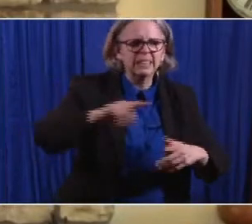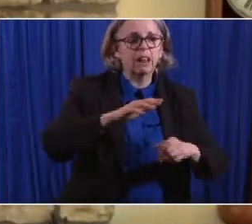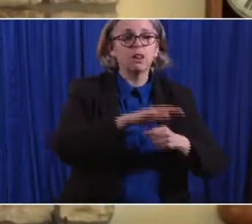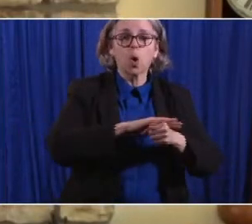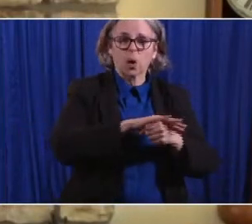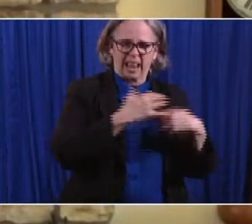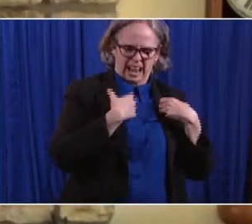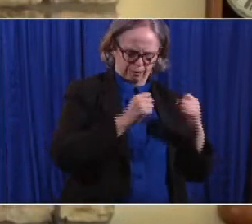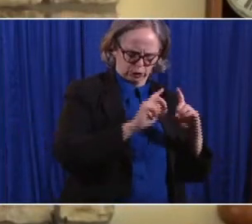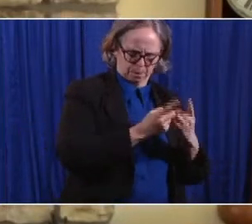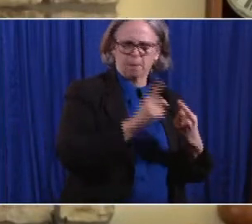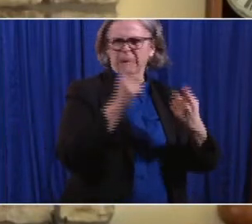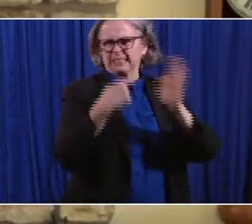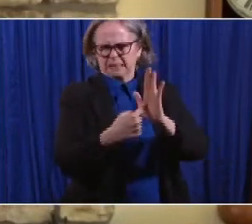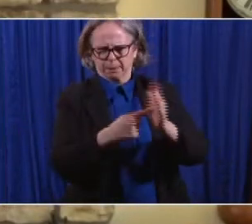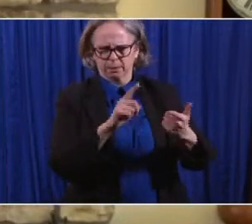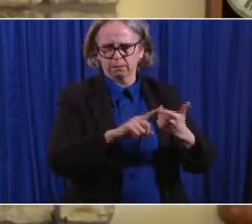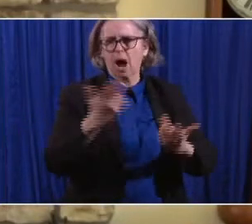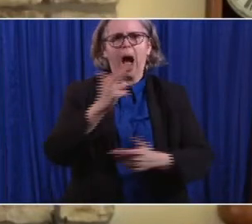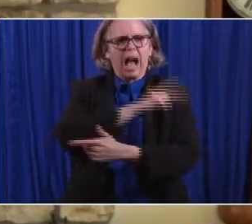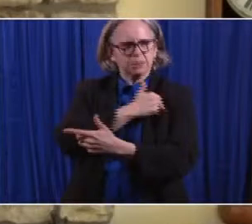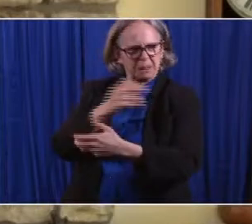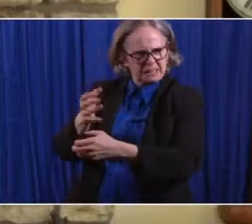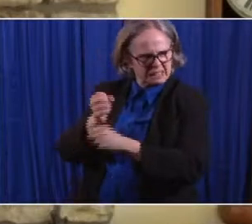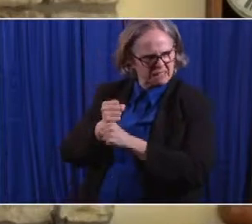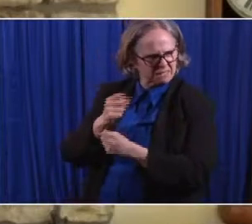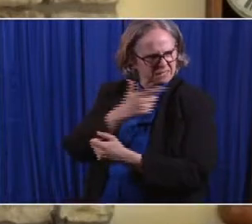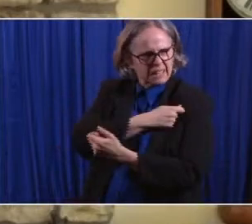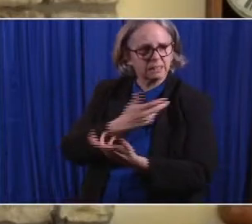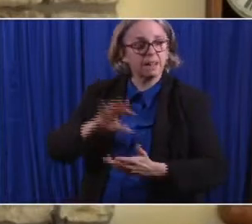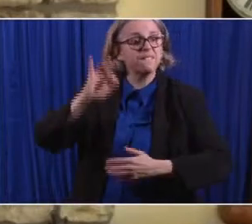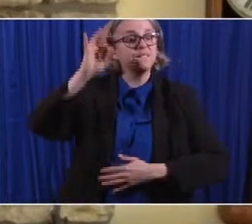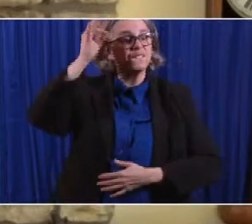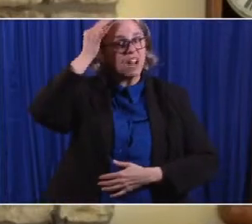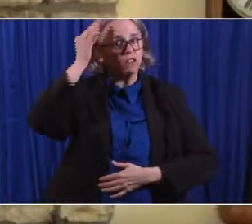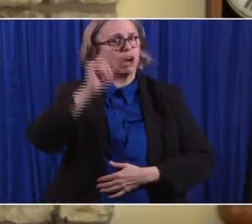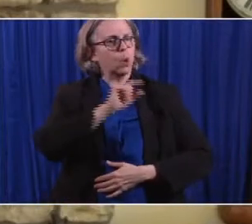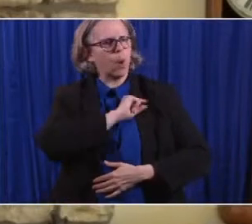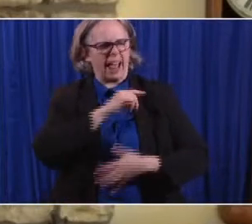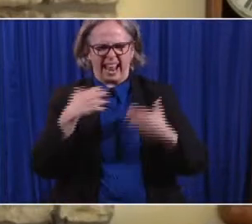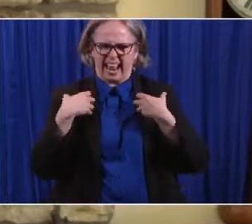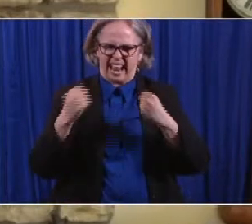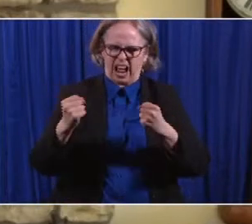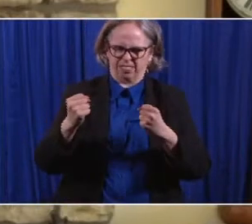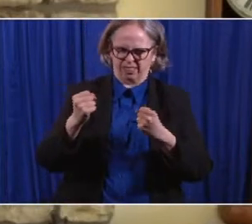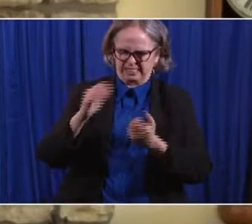federally qualified health centers, independent pharmacies, as well as chain pharmacies.